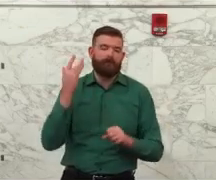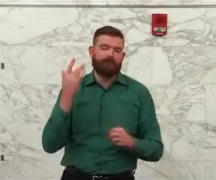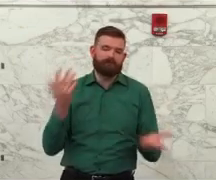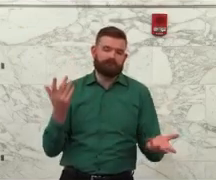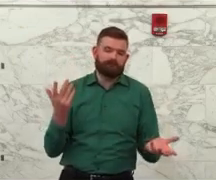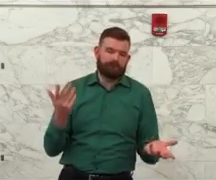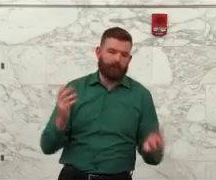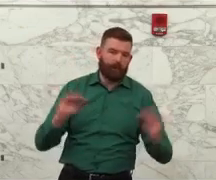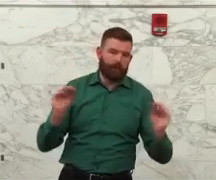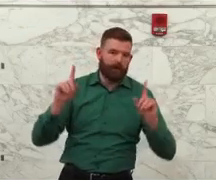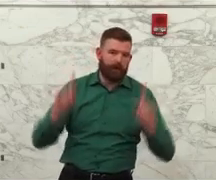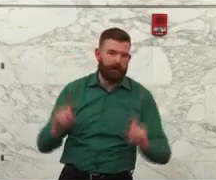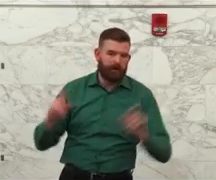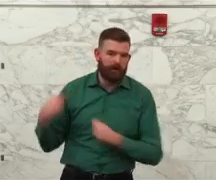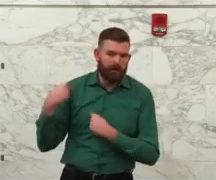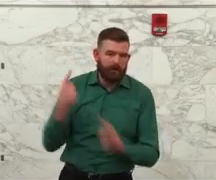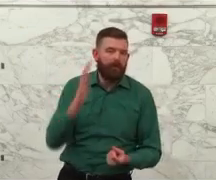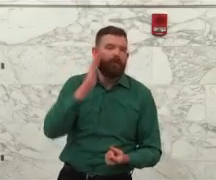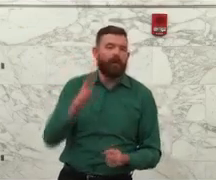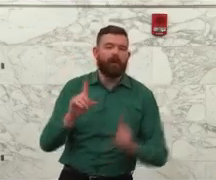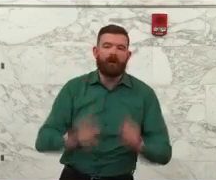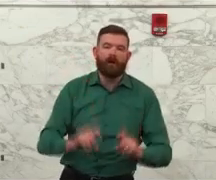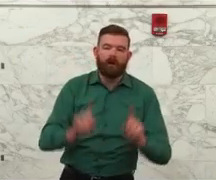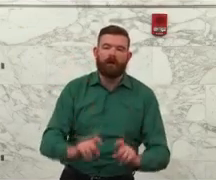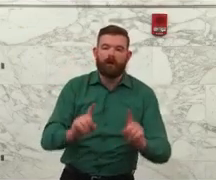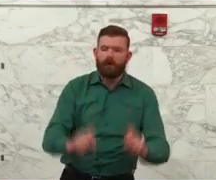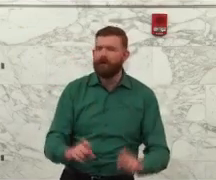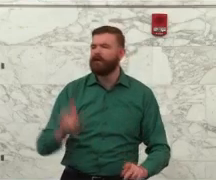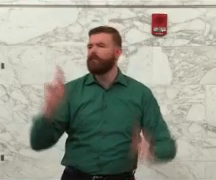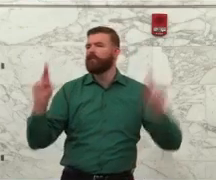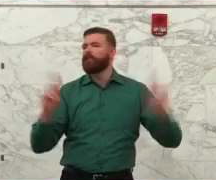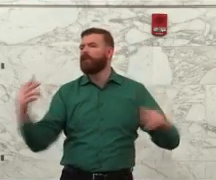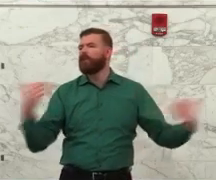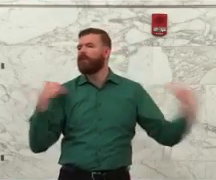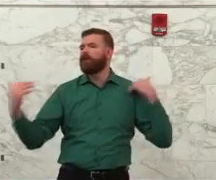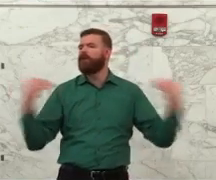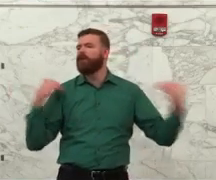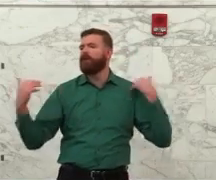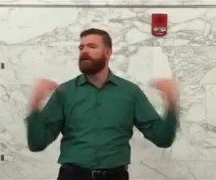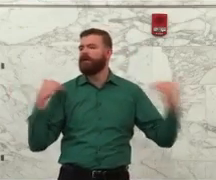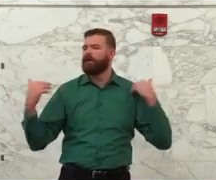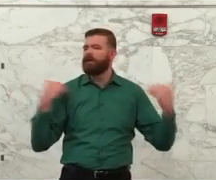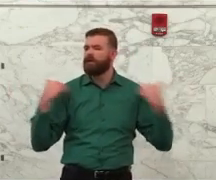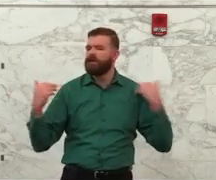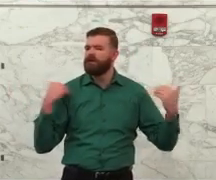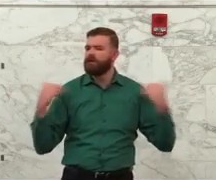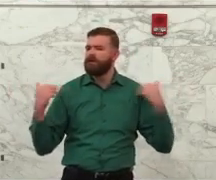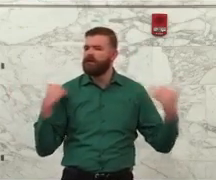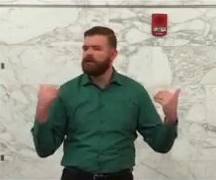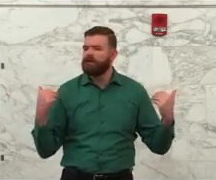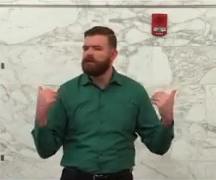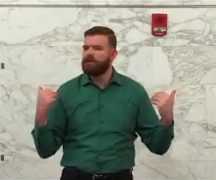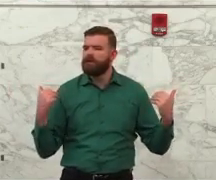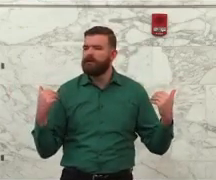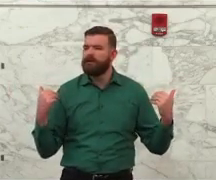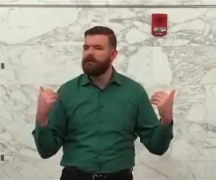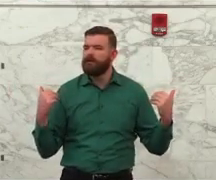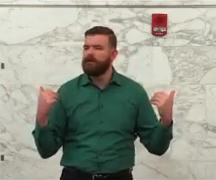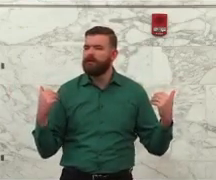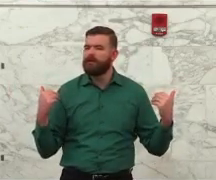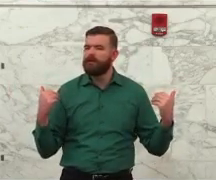question that I know has been asked by some of the folks here today: any color on adjacent health issues for any of the